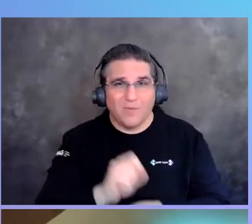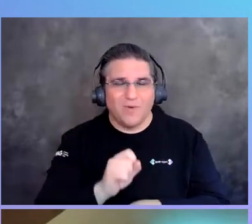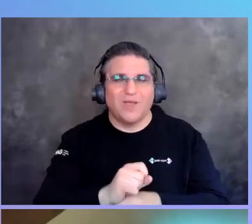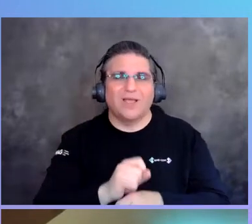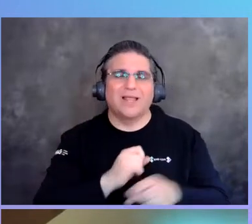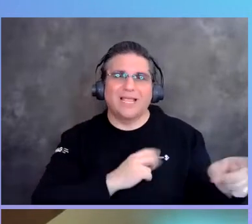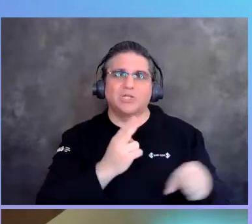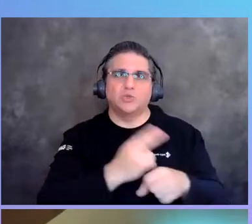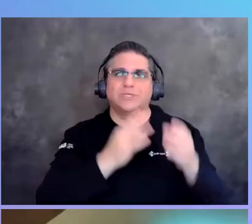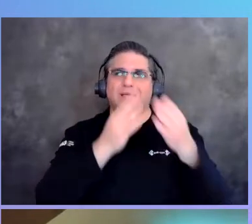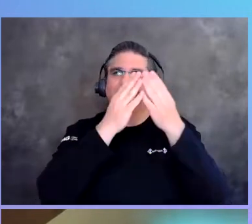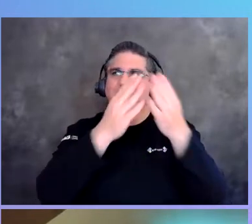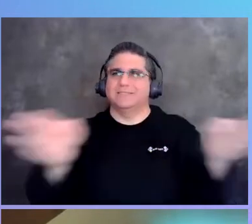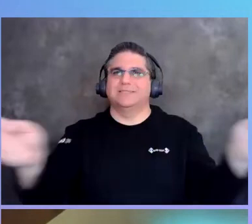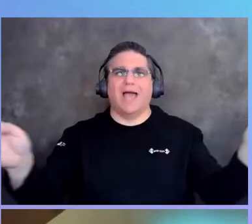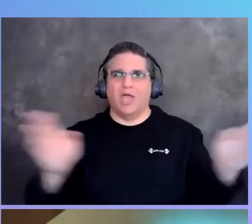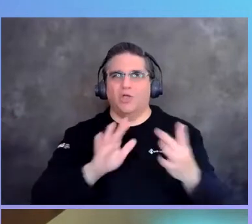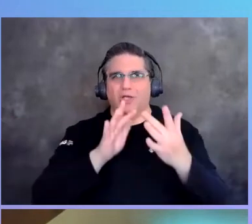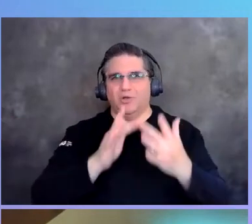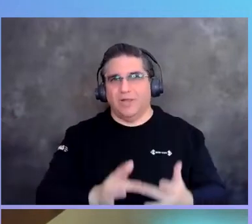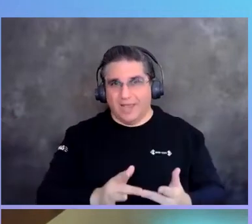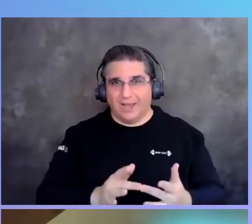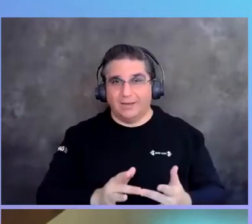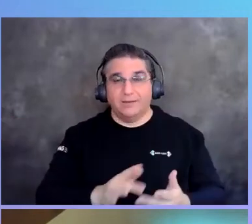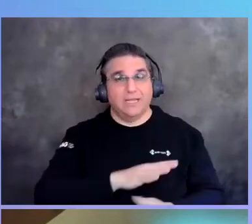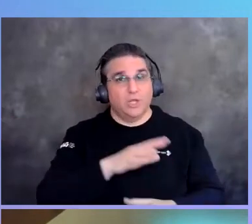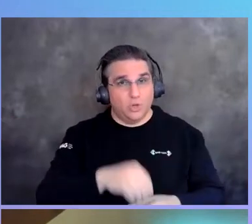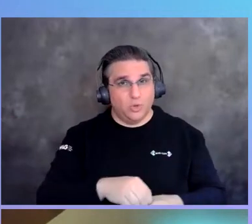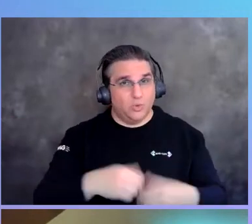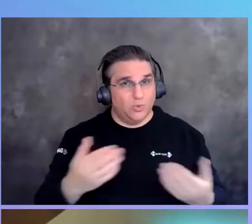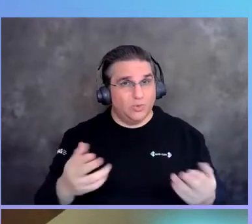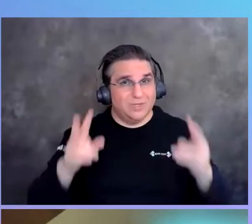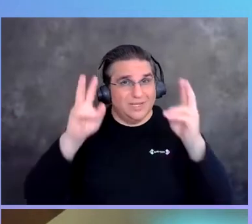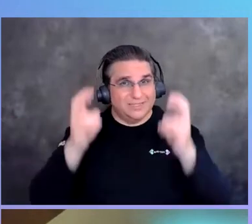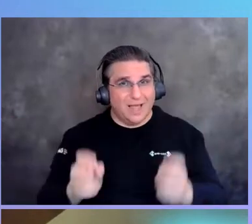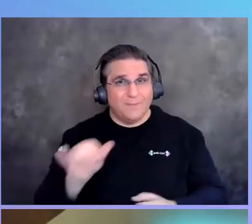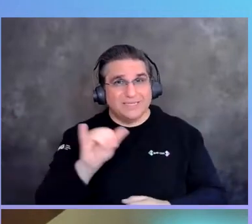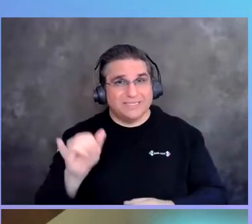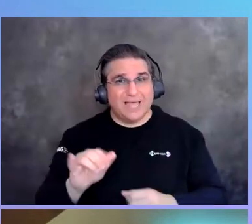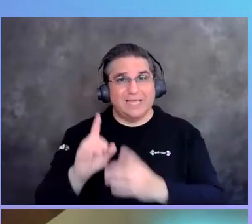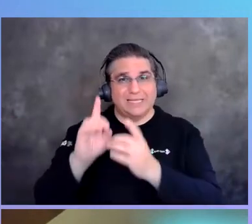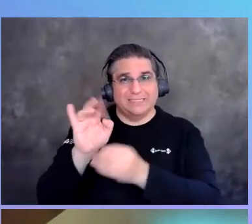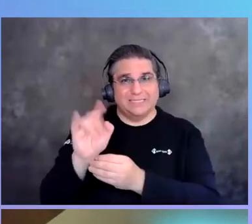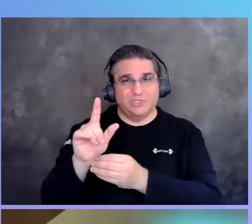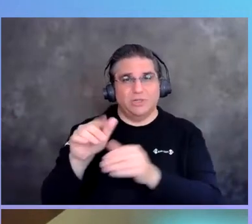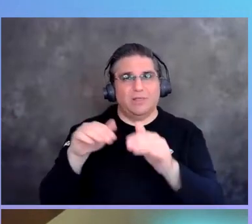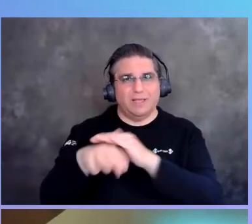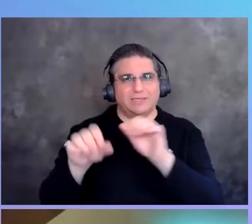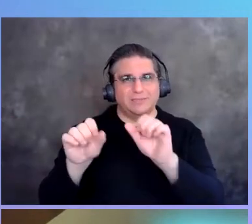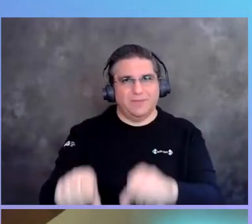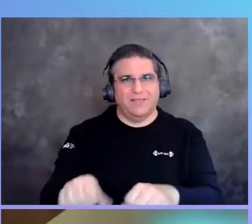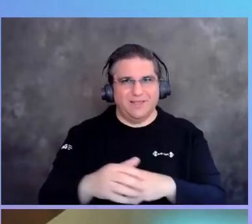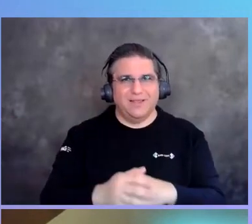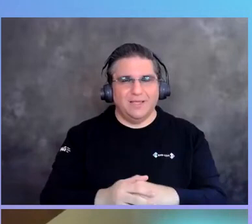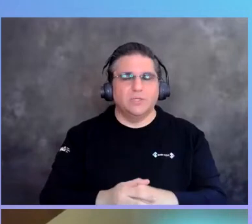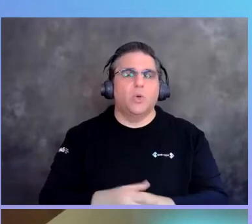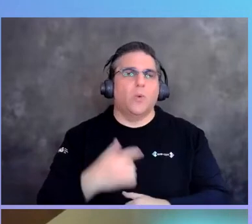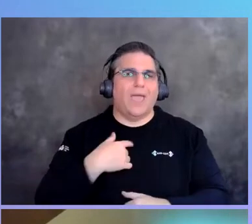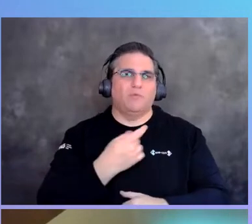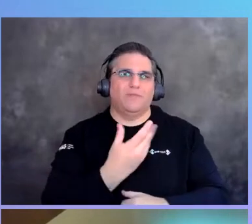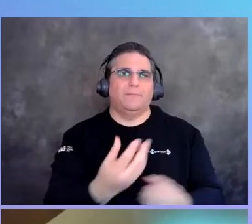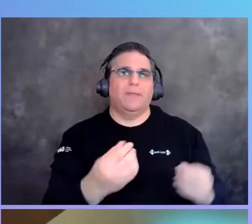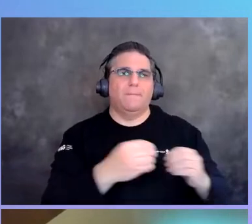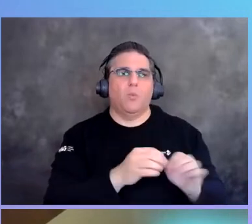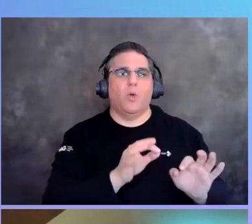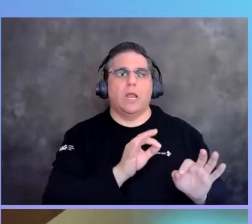the entire internet, which includes topics like digital accessibility. It just requires a little bit of a nudge to move beyond the generic and